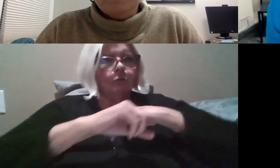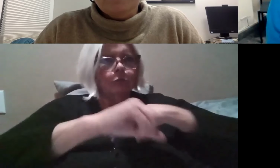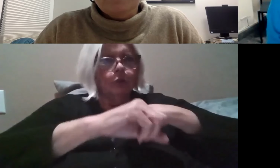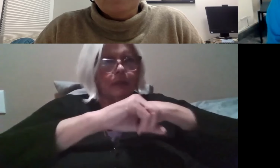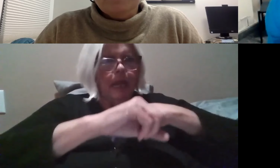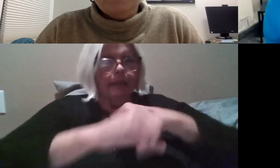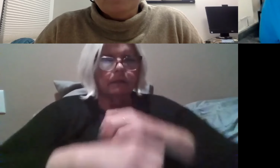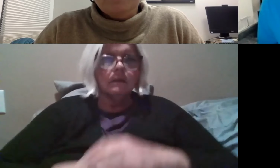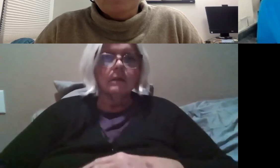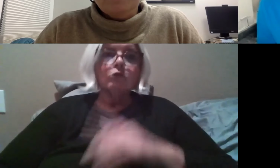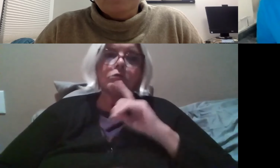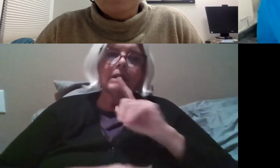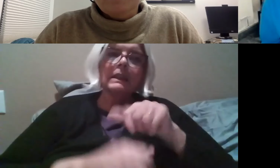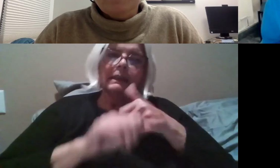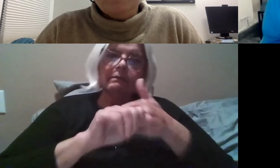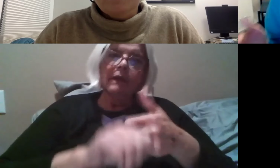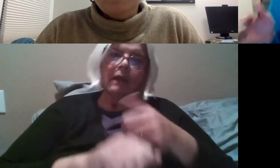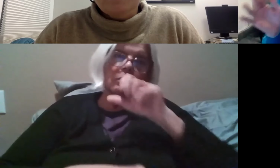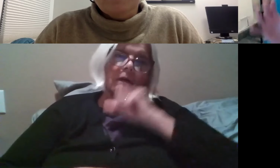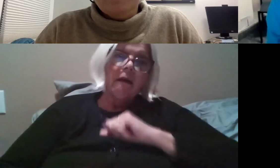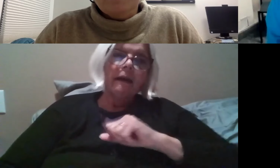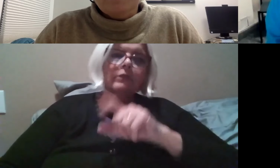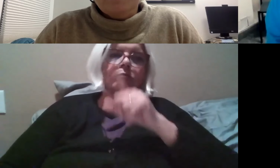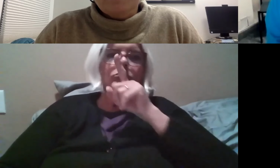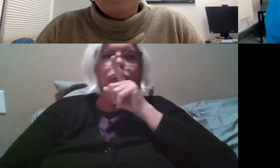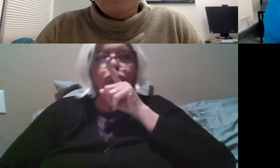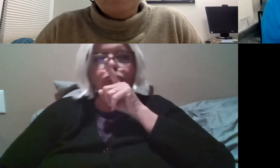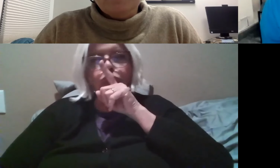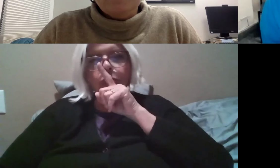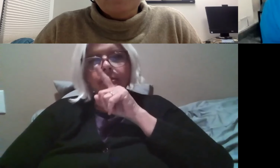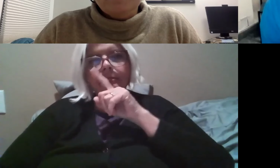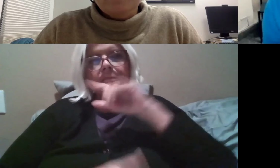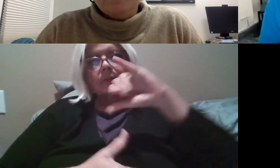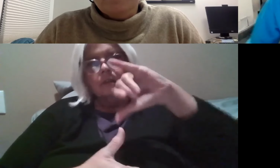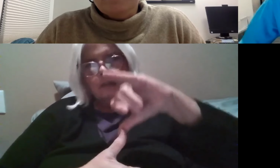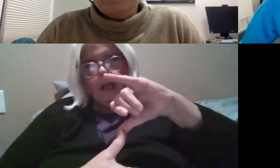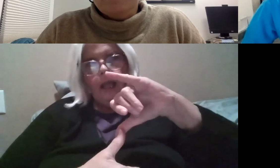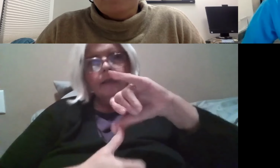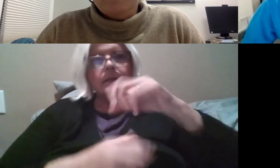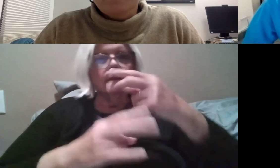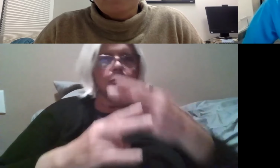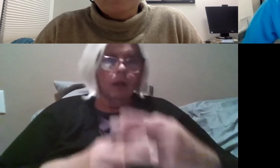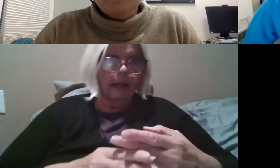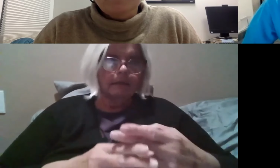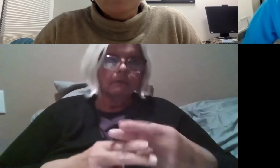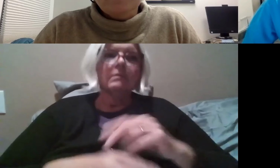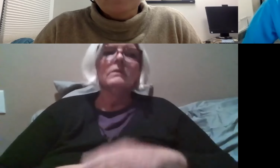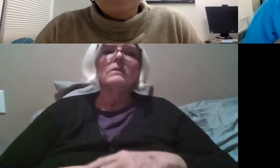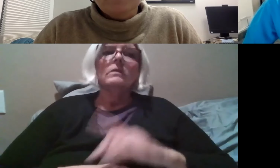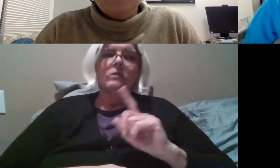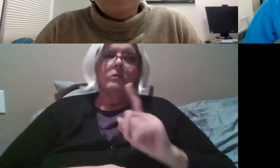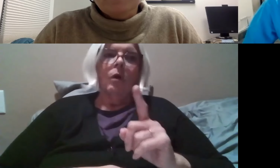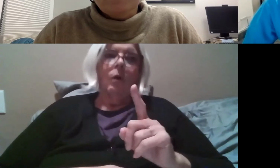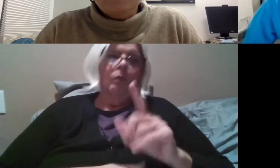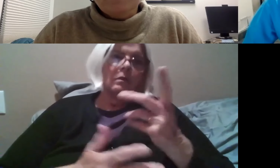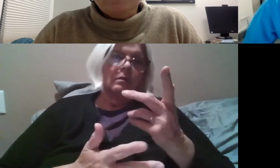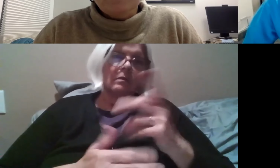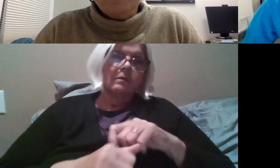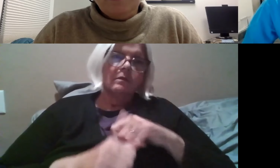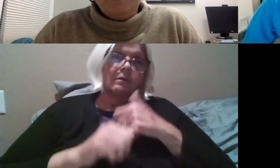5-year-old, even if you have a big 11-year-old, get the dose based on their age. And Dr. Costello, I don't know if you have more to add to